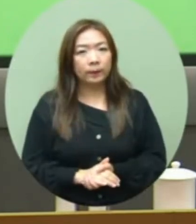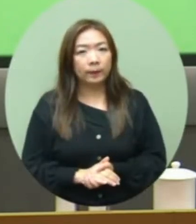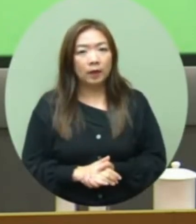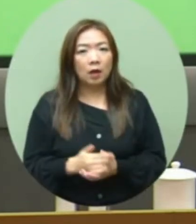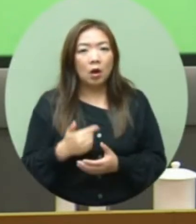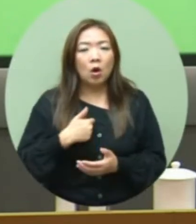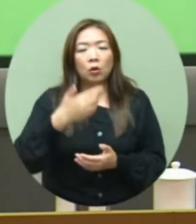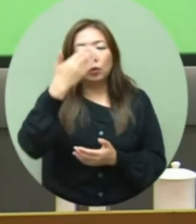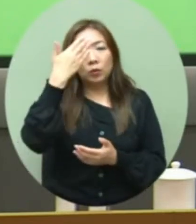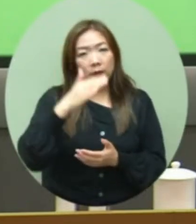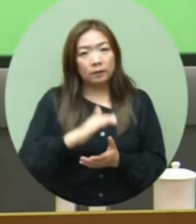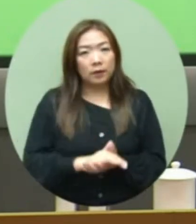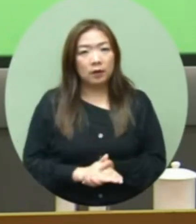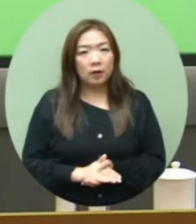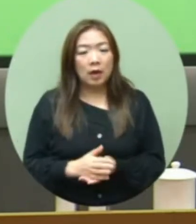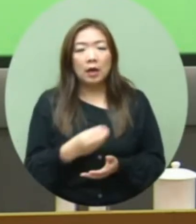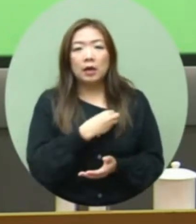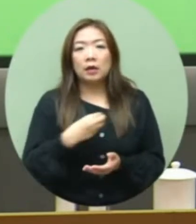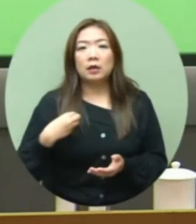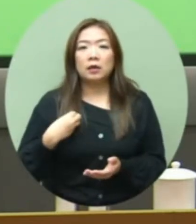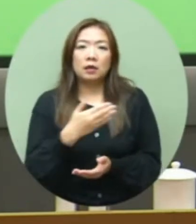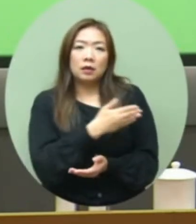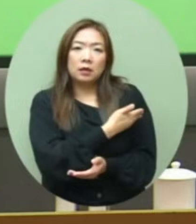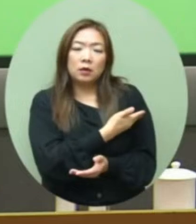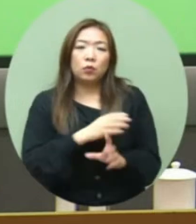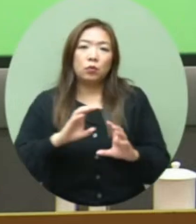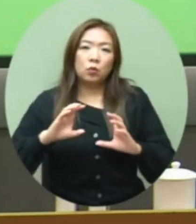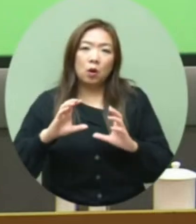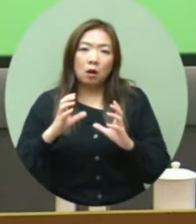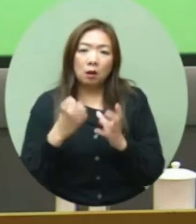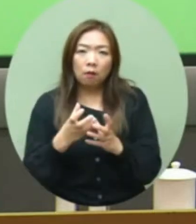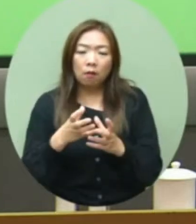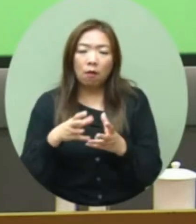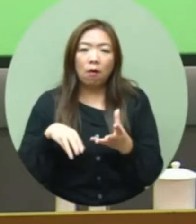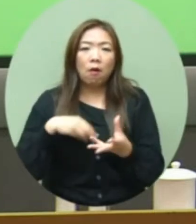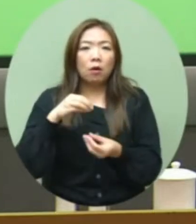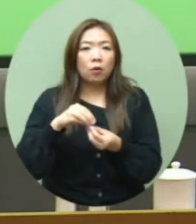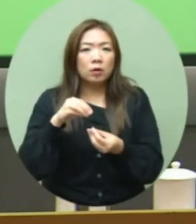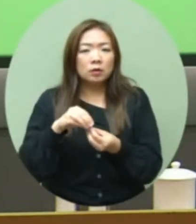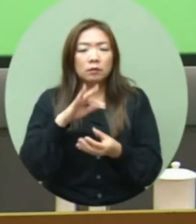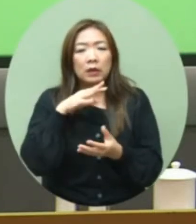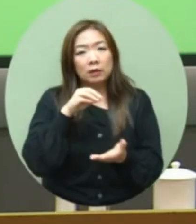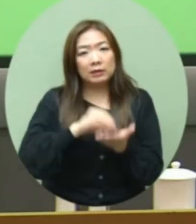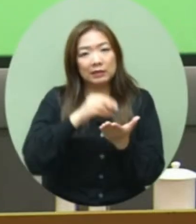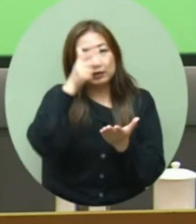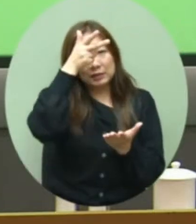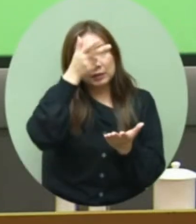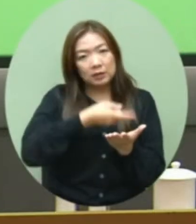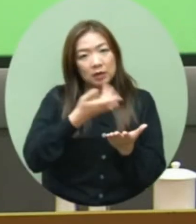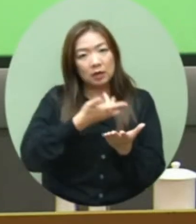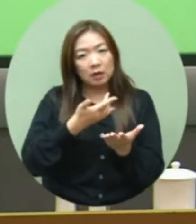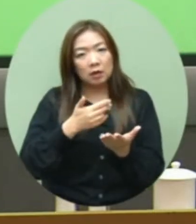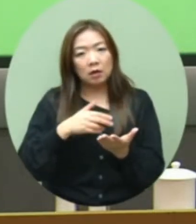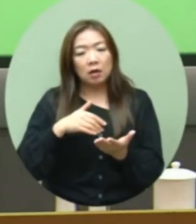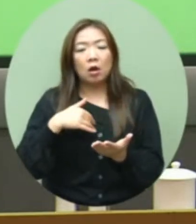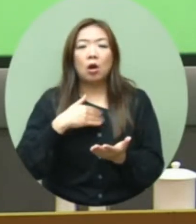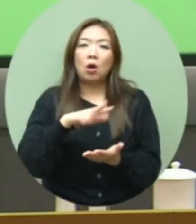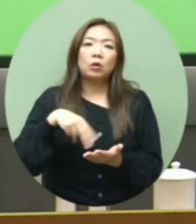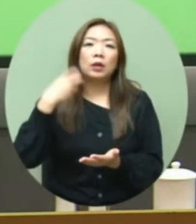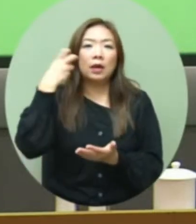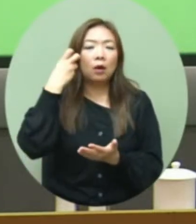inelastic in the segment of expensive products. We fully understand the concern of